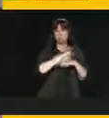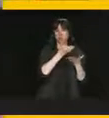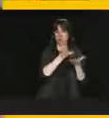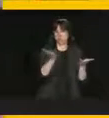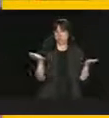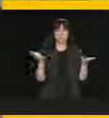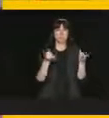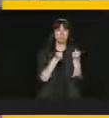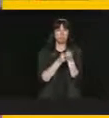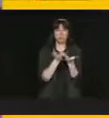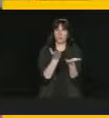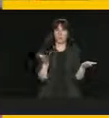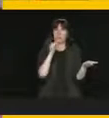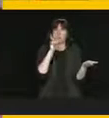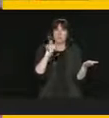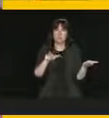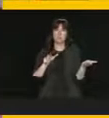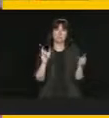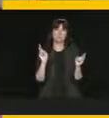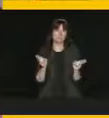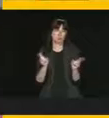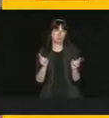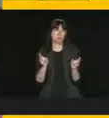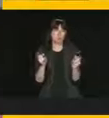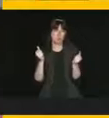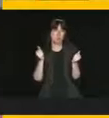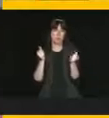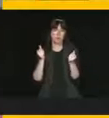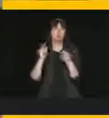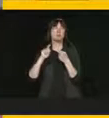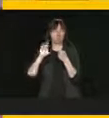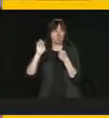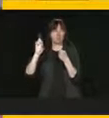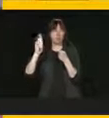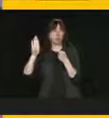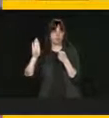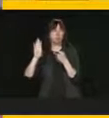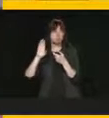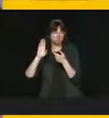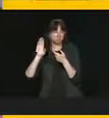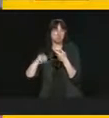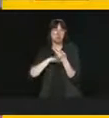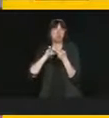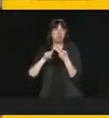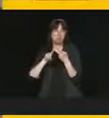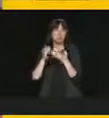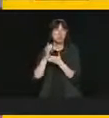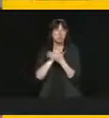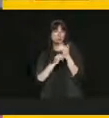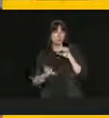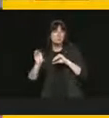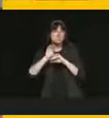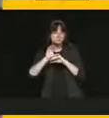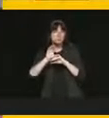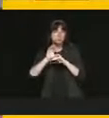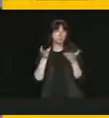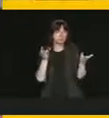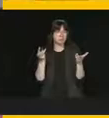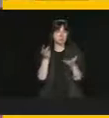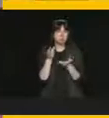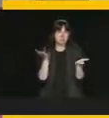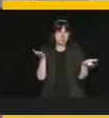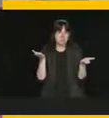who need support most urgently with the Canada Emergency Response Benefit and the wage subsidy. And we certainly